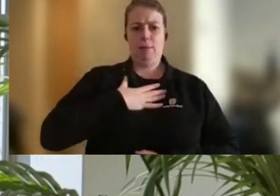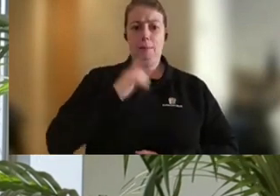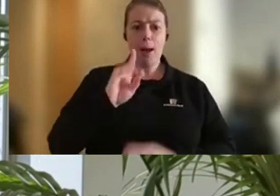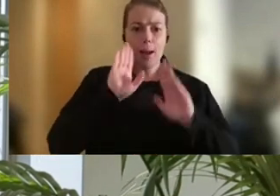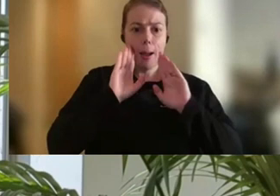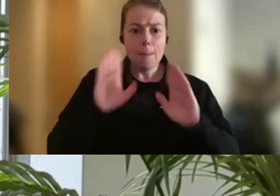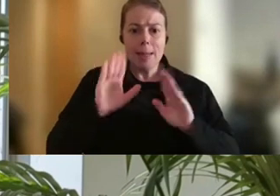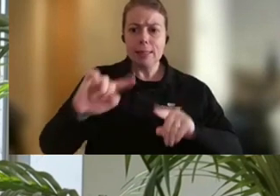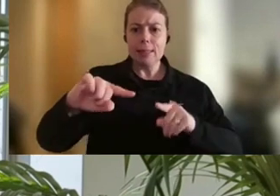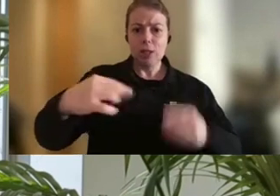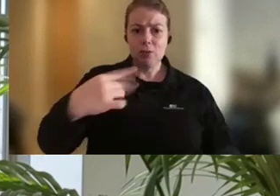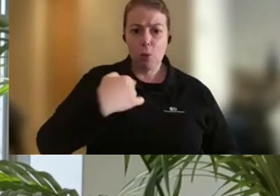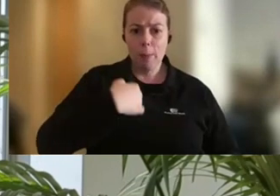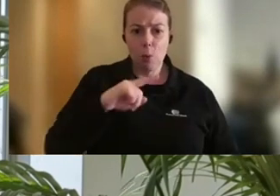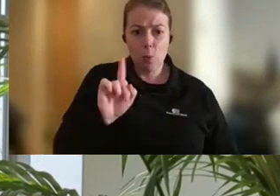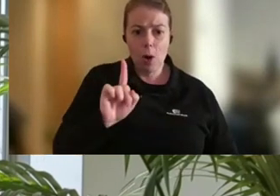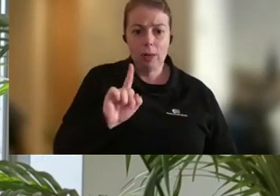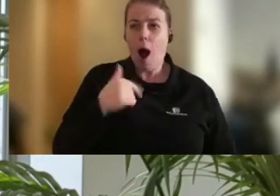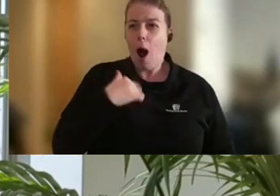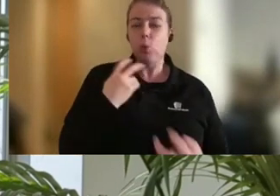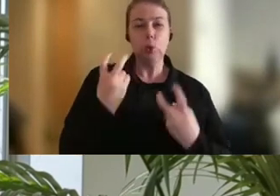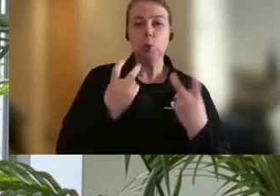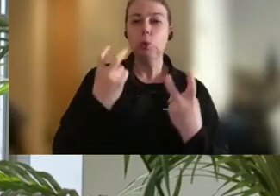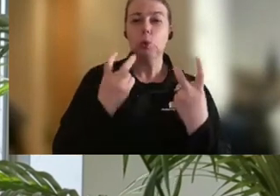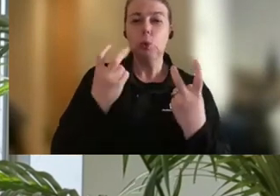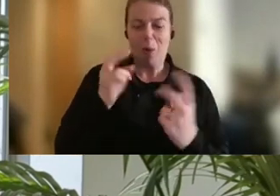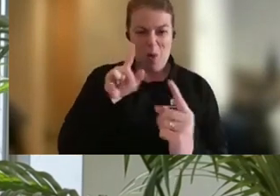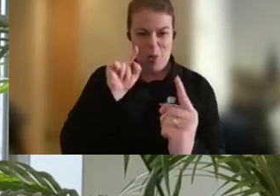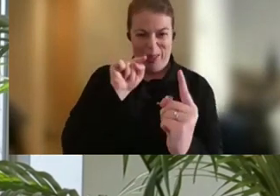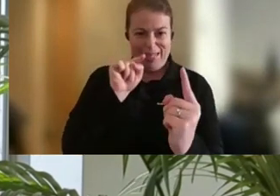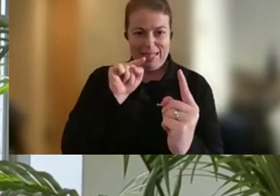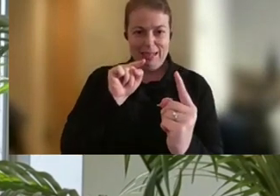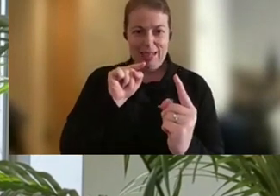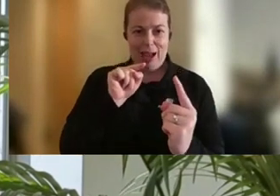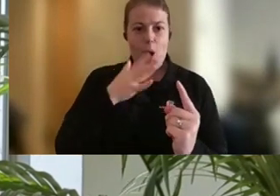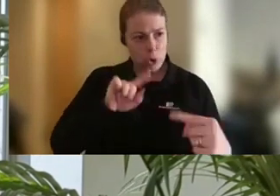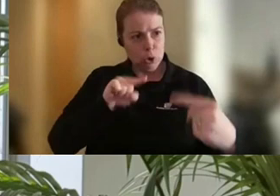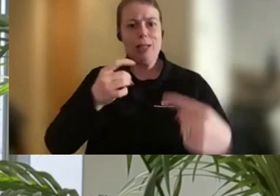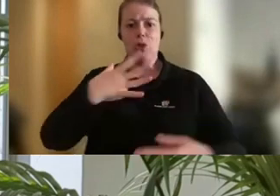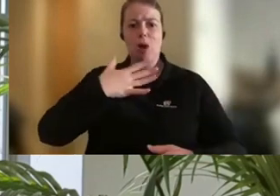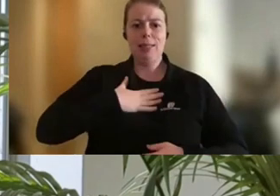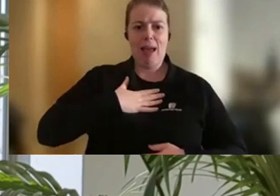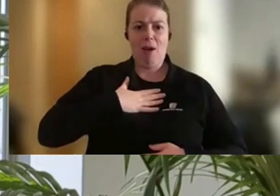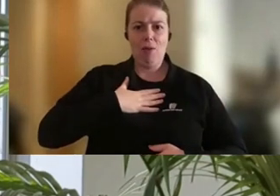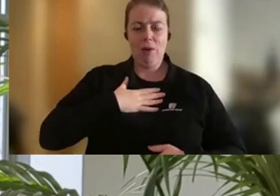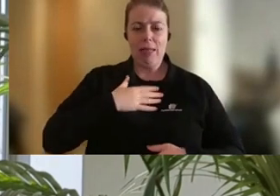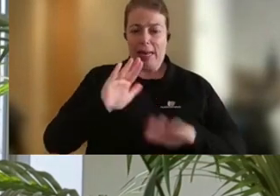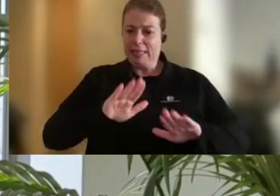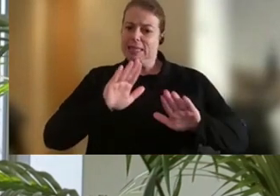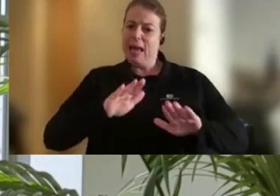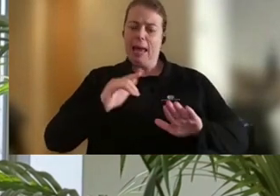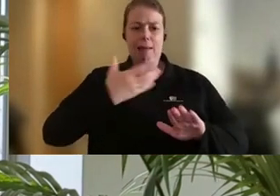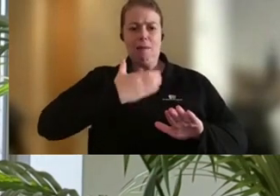challenging for me because this was something I was looking for, that where I can challenge myself, get out of the comfort zone and